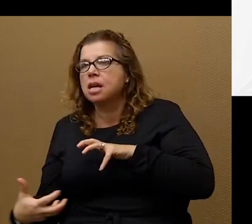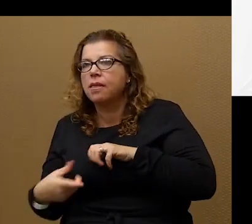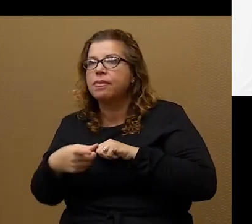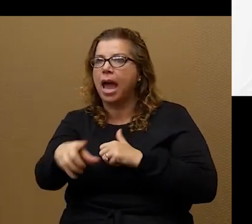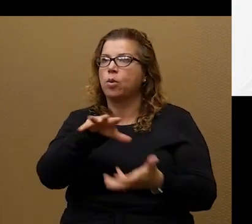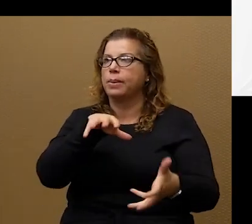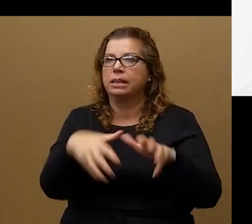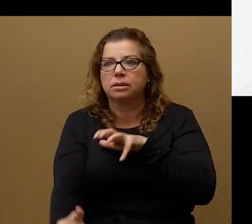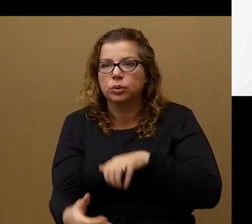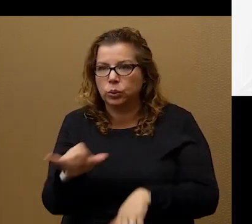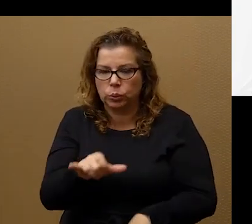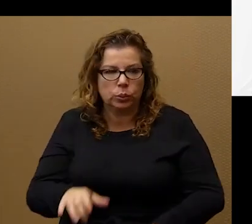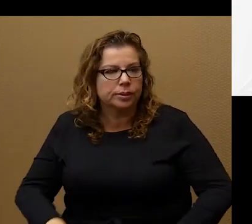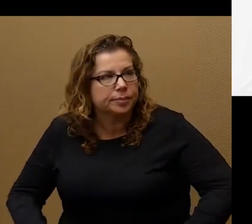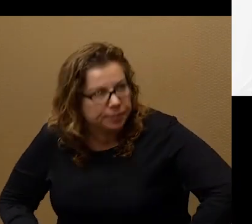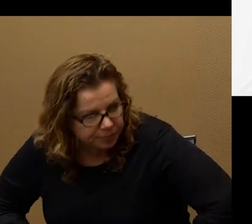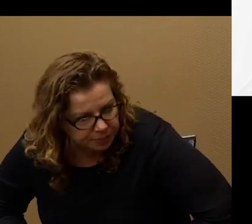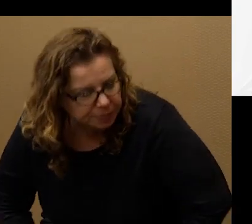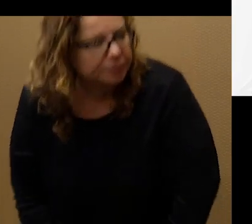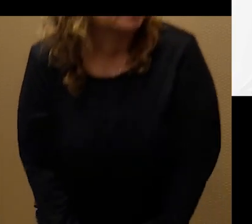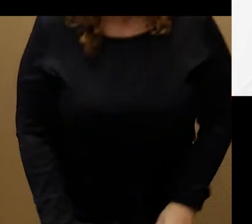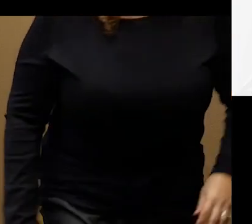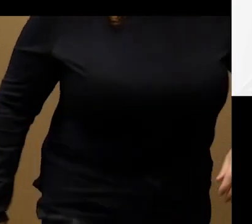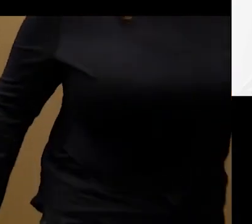All right, so before,